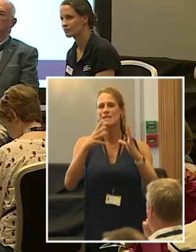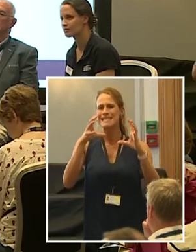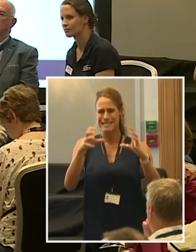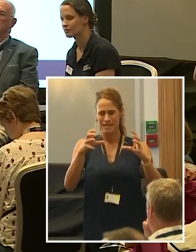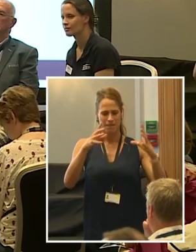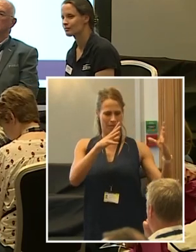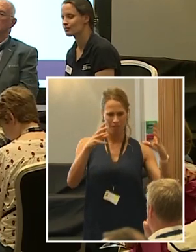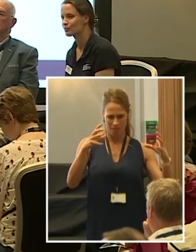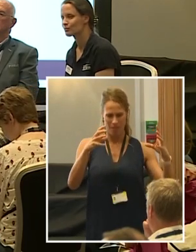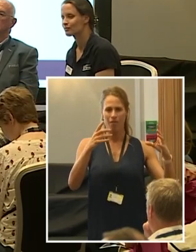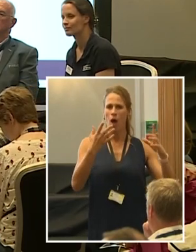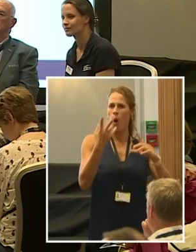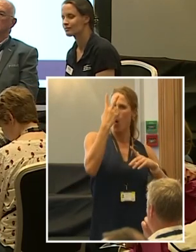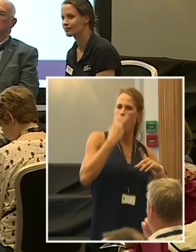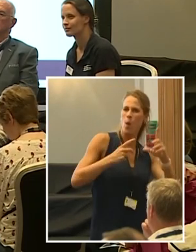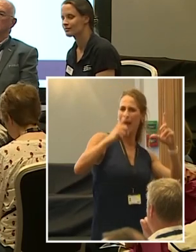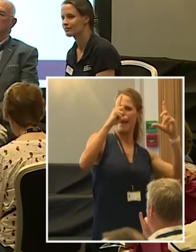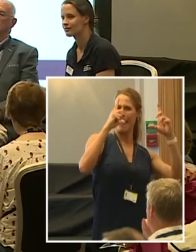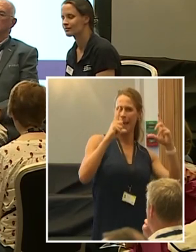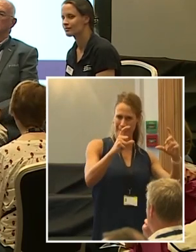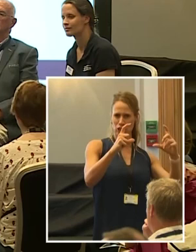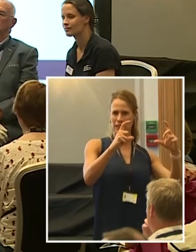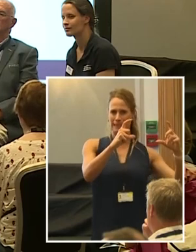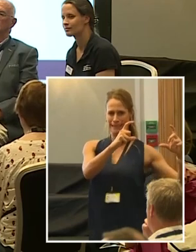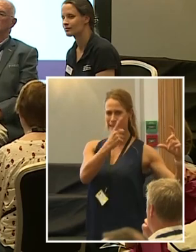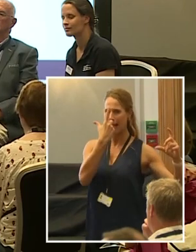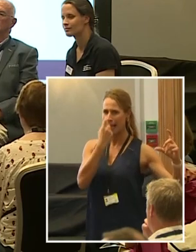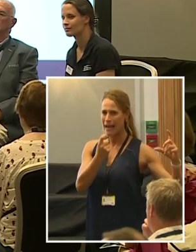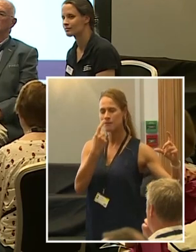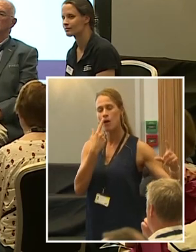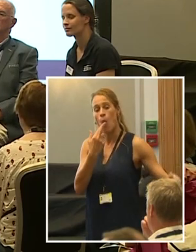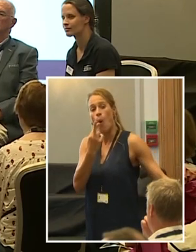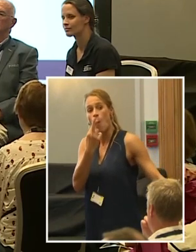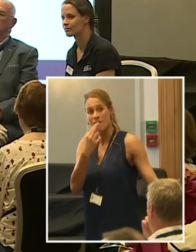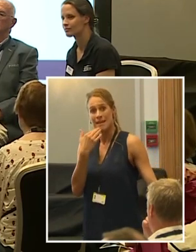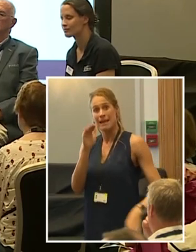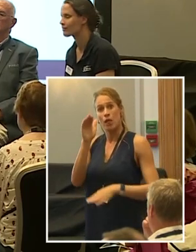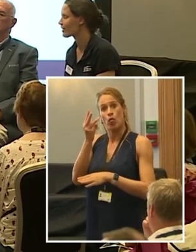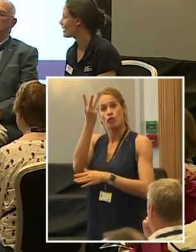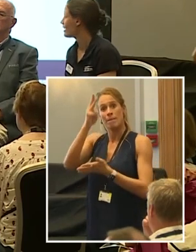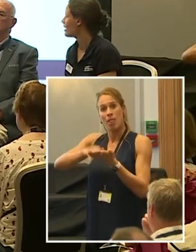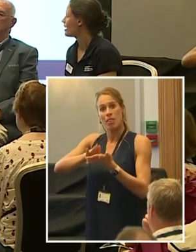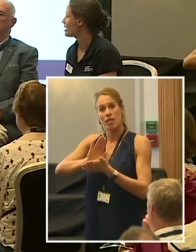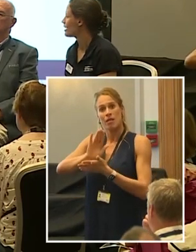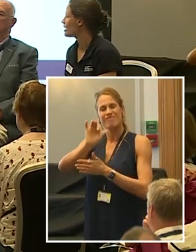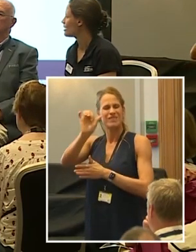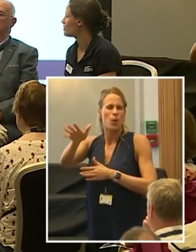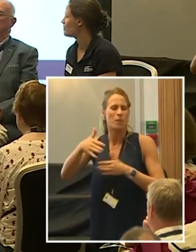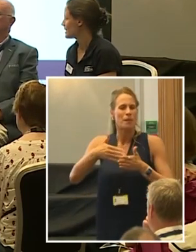to change for you, objectively speaking, within the next 3 months, 6 months, if that makes